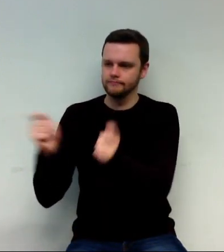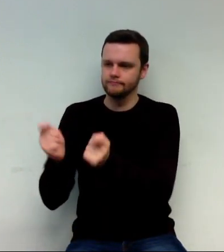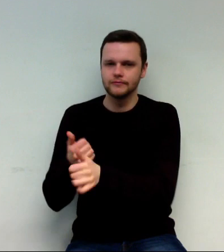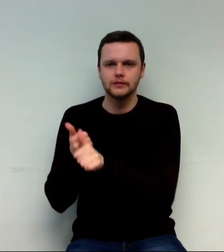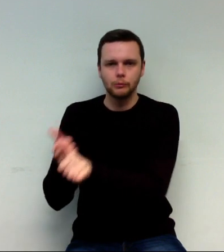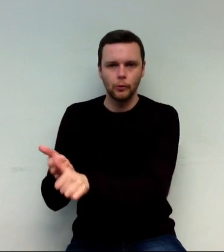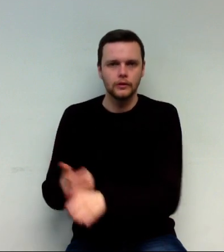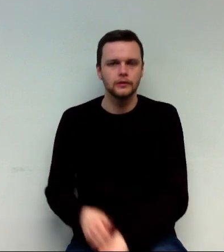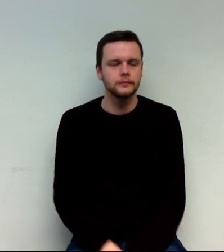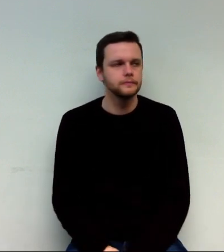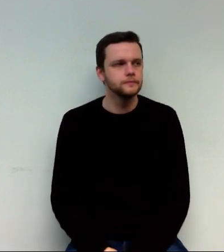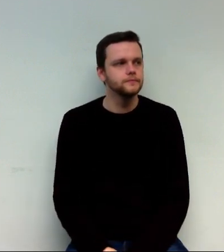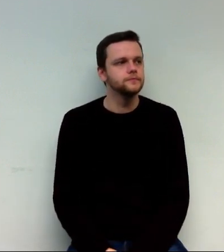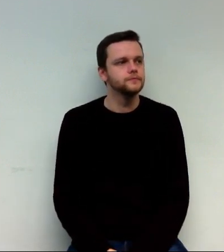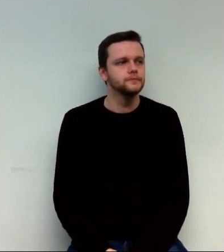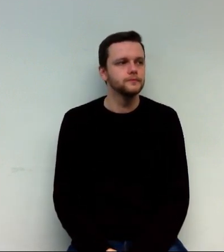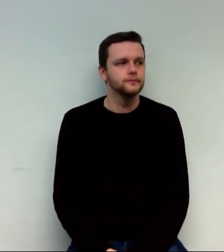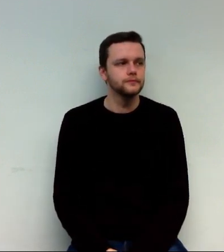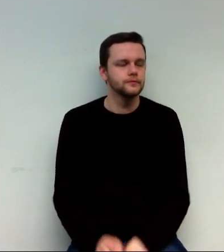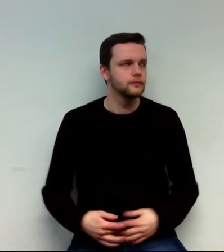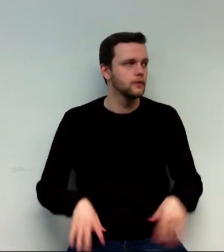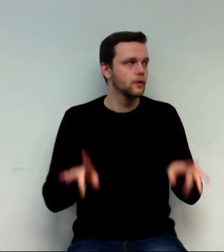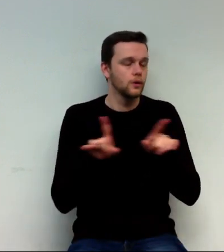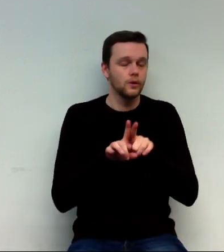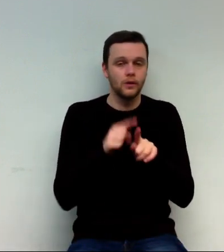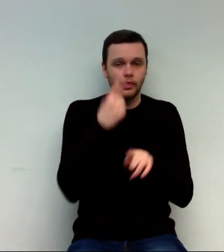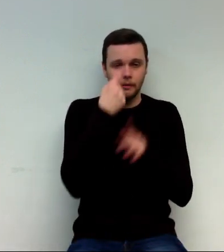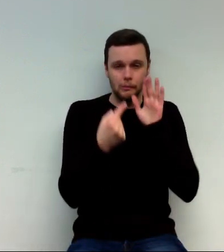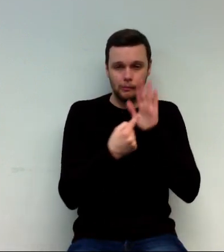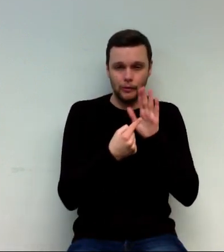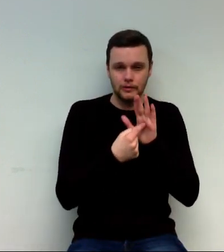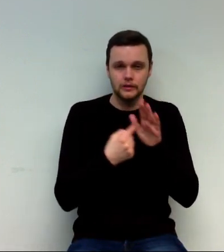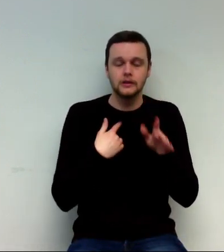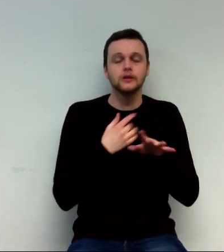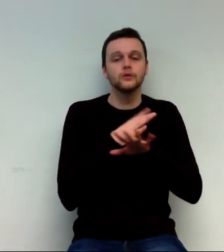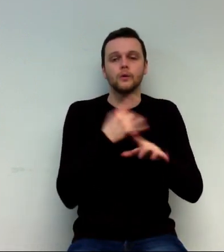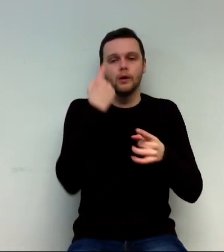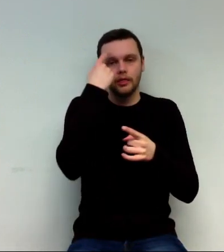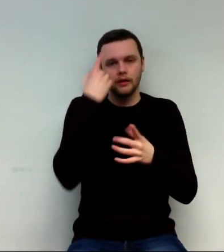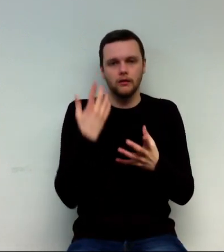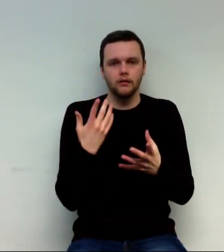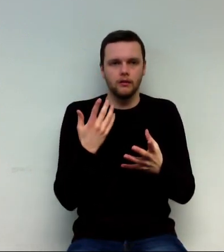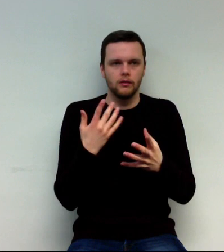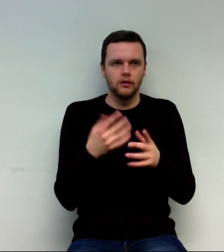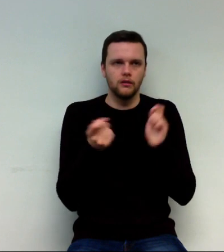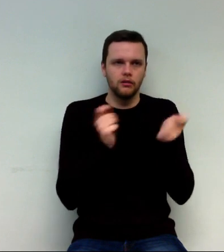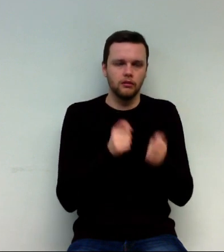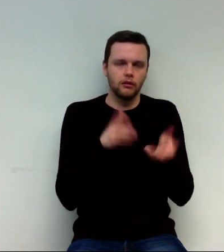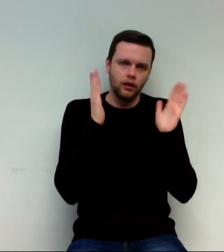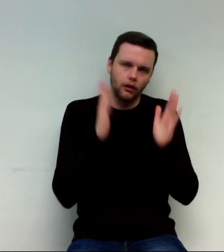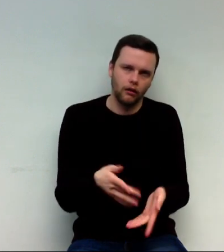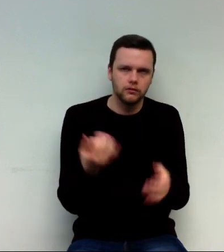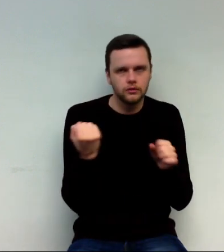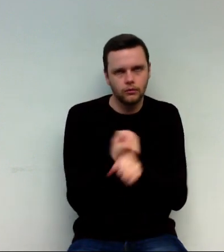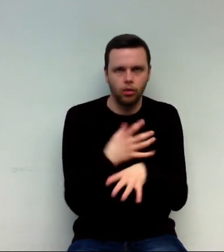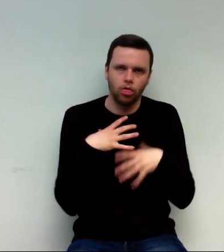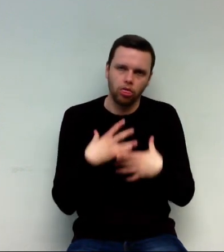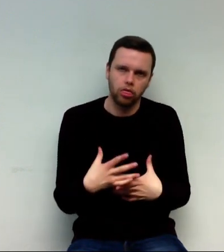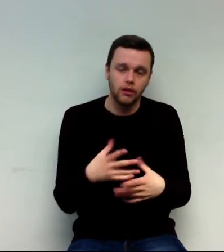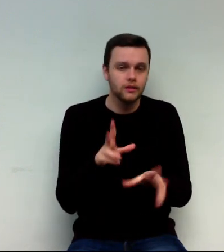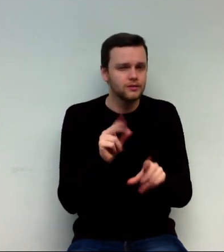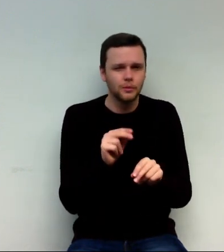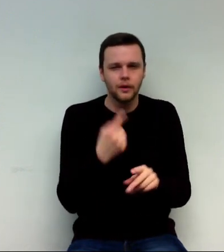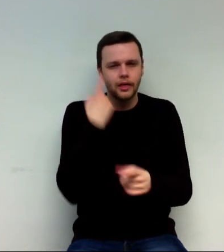I think one thing that would be good to point out is not to think of it as something you have to do, but look at it as an